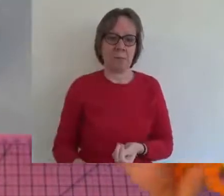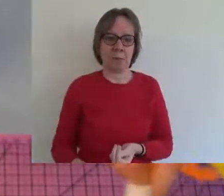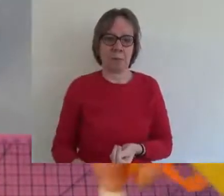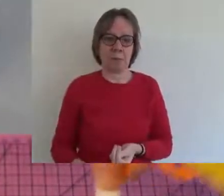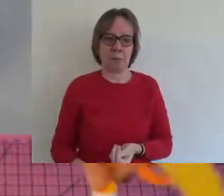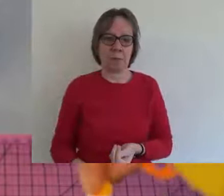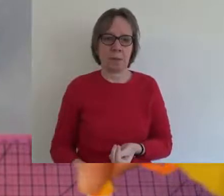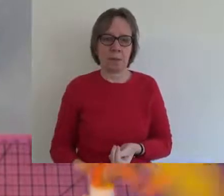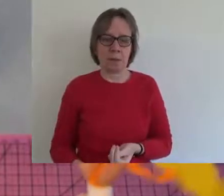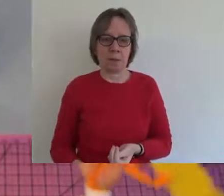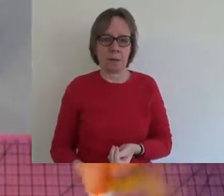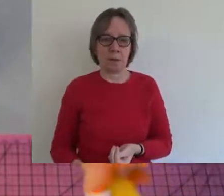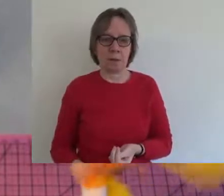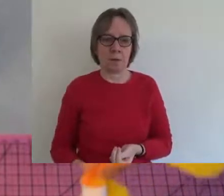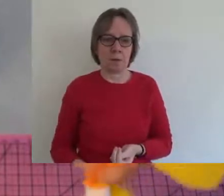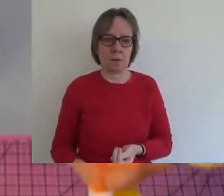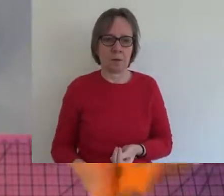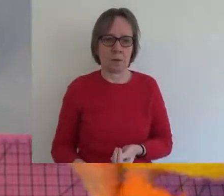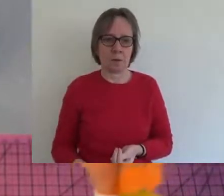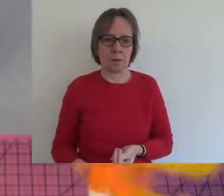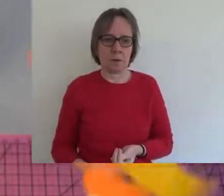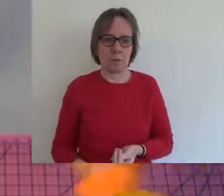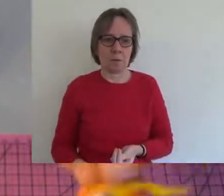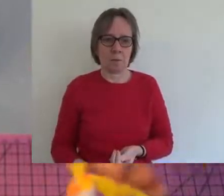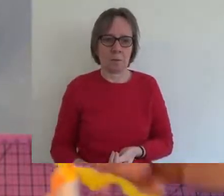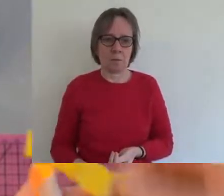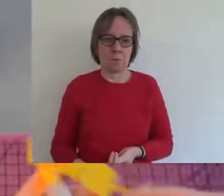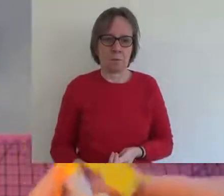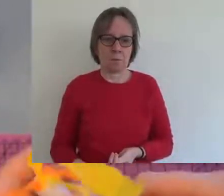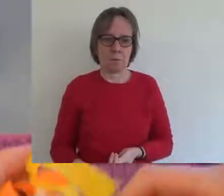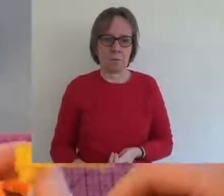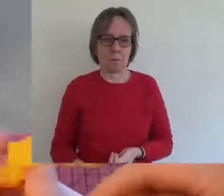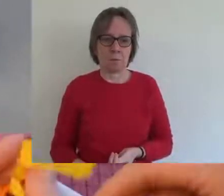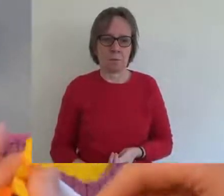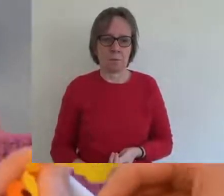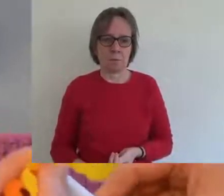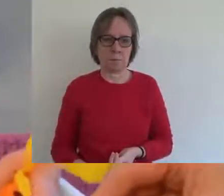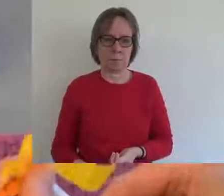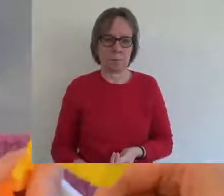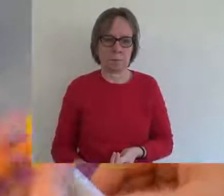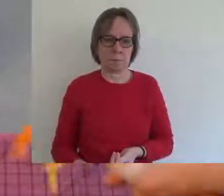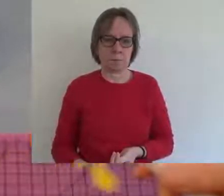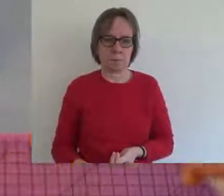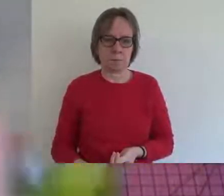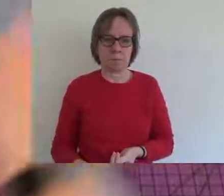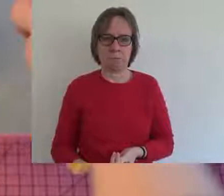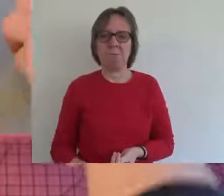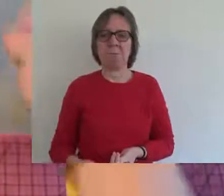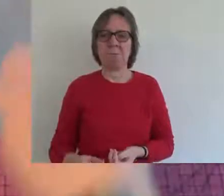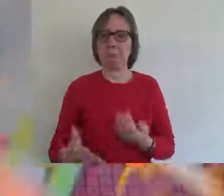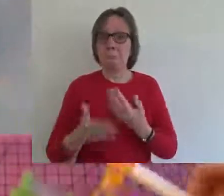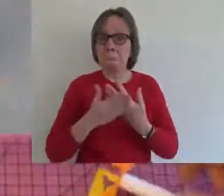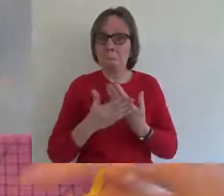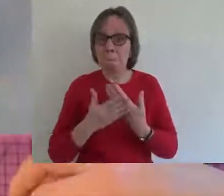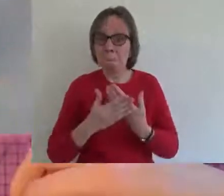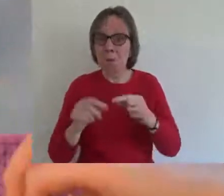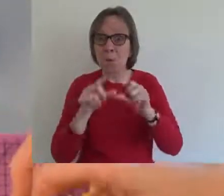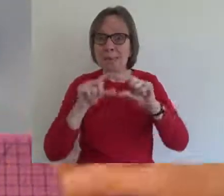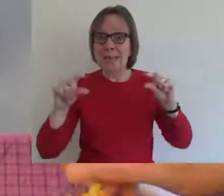into the top, poke it in a little bit maybe, there we go, and